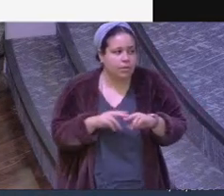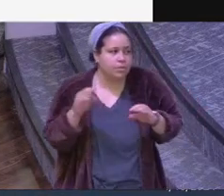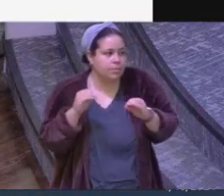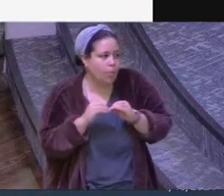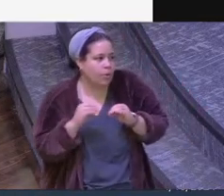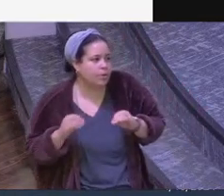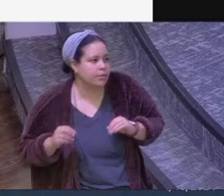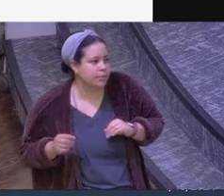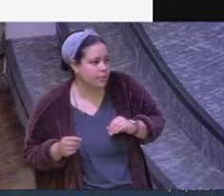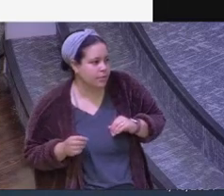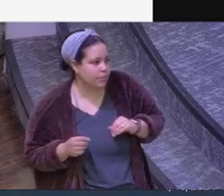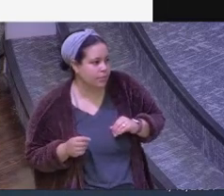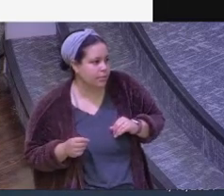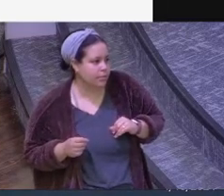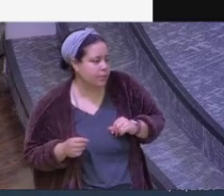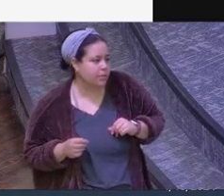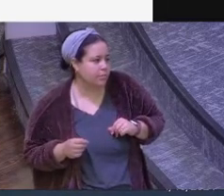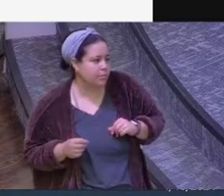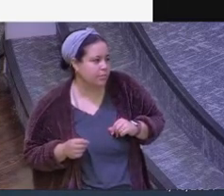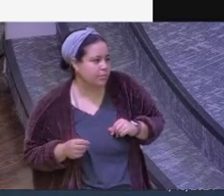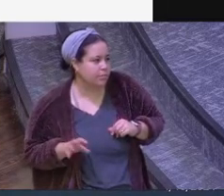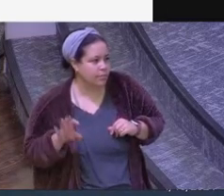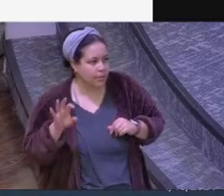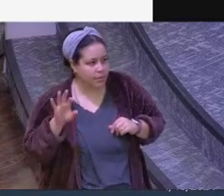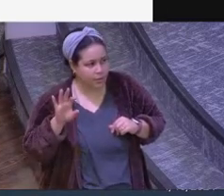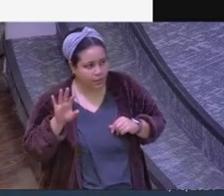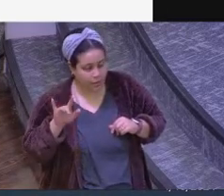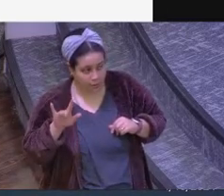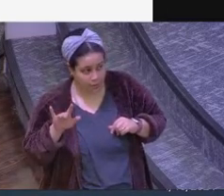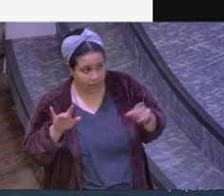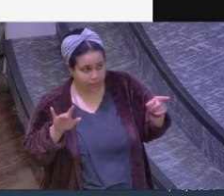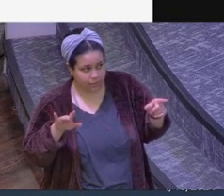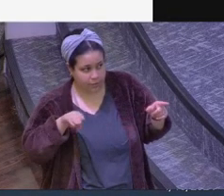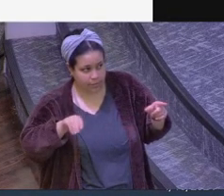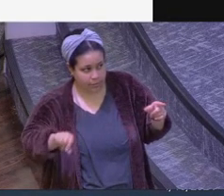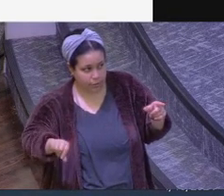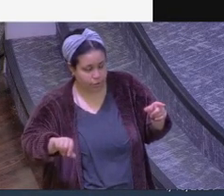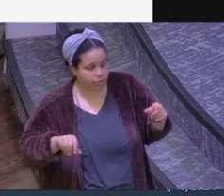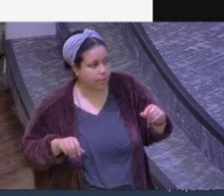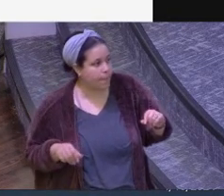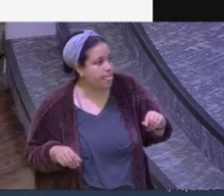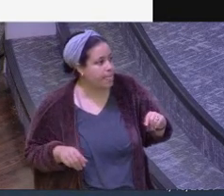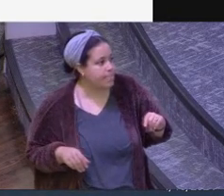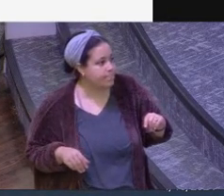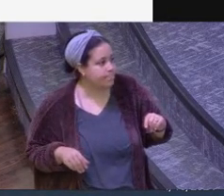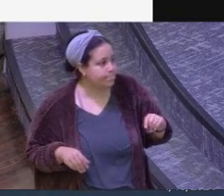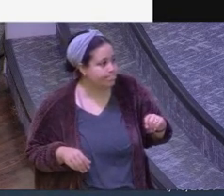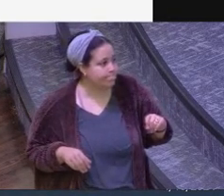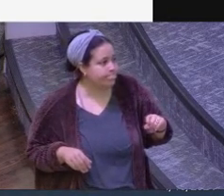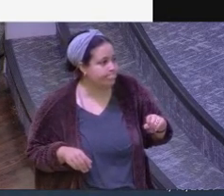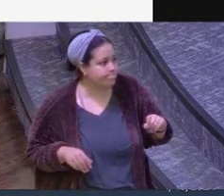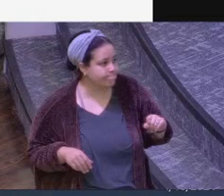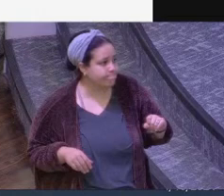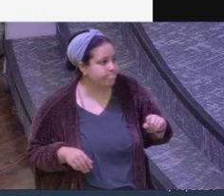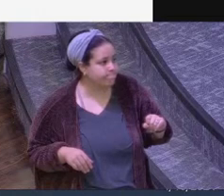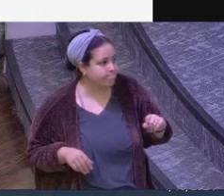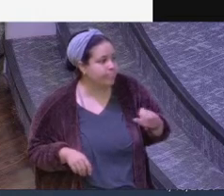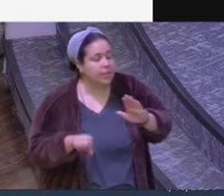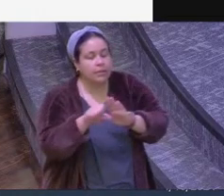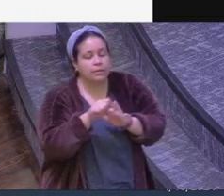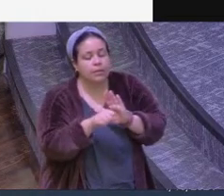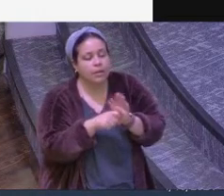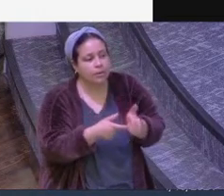year. So FY2025 expenditures. So these are state mandated changes that we